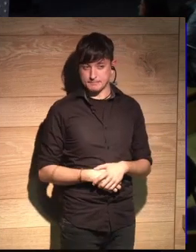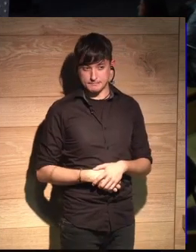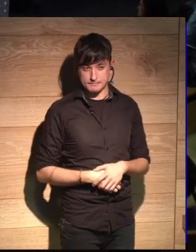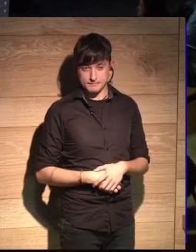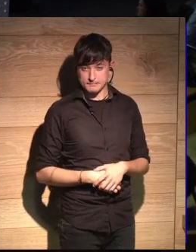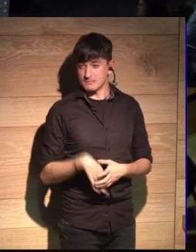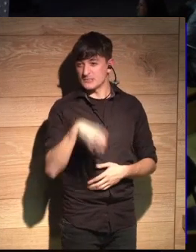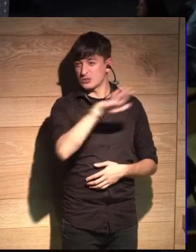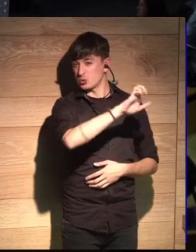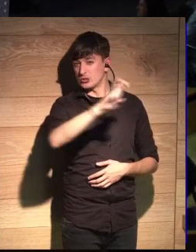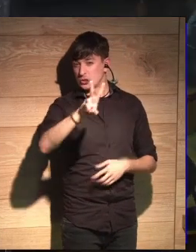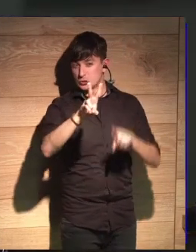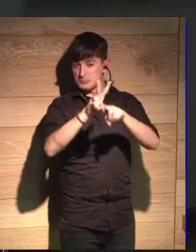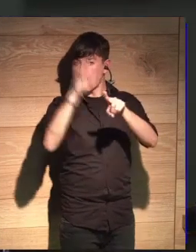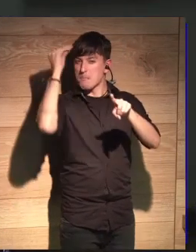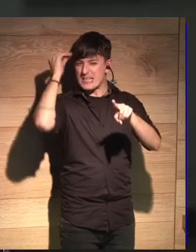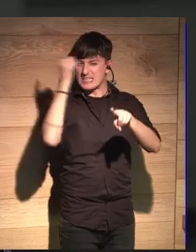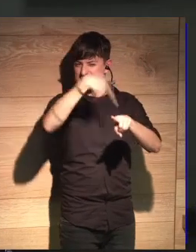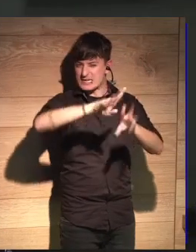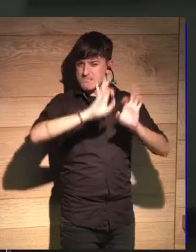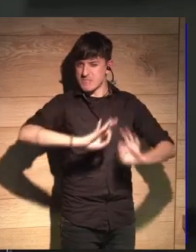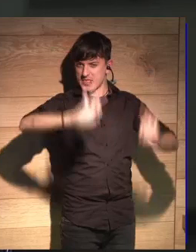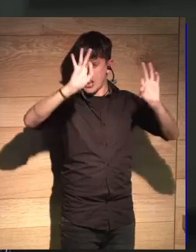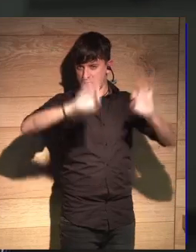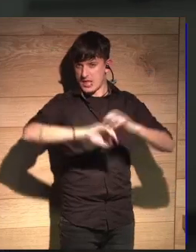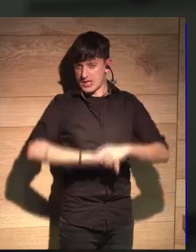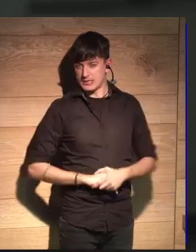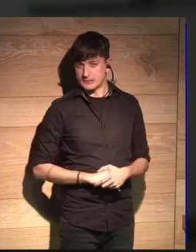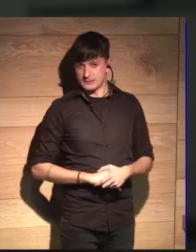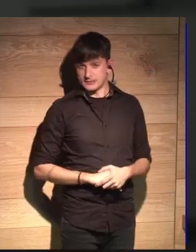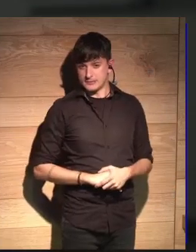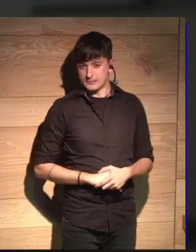The United States thinks that it's very special.